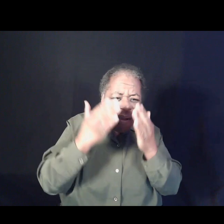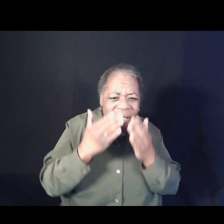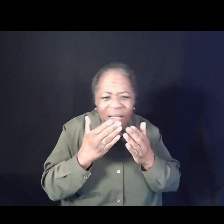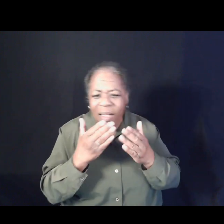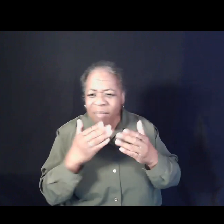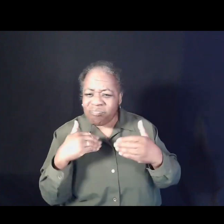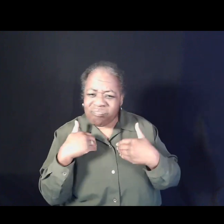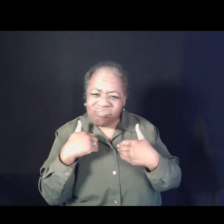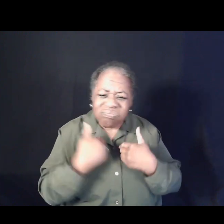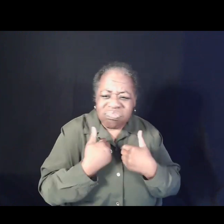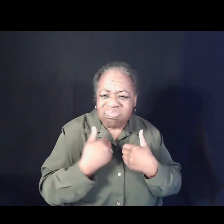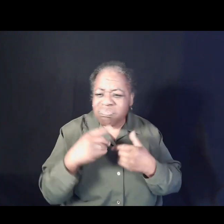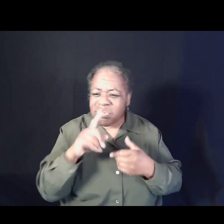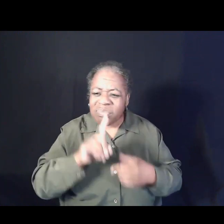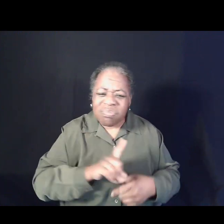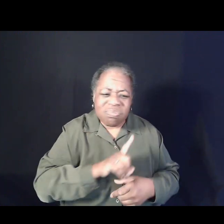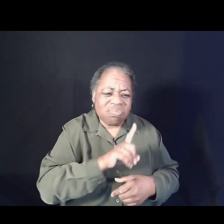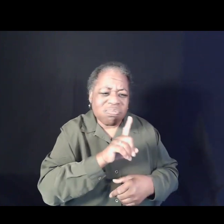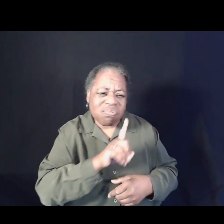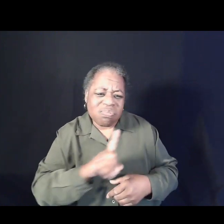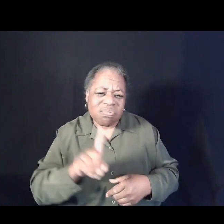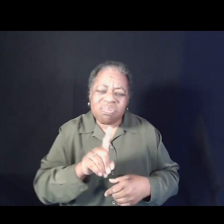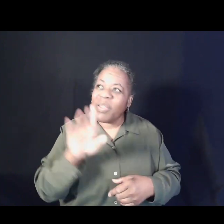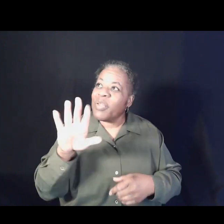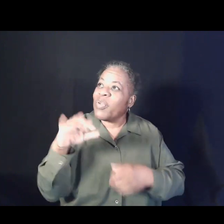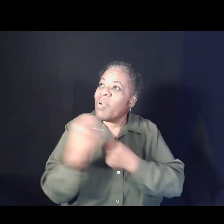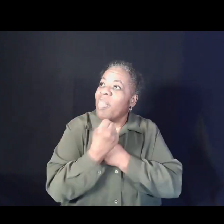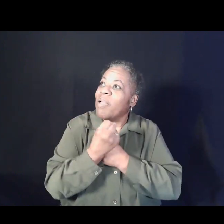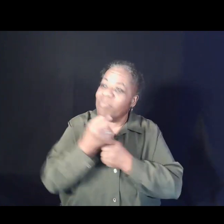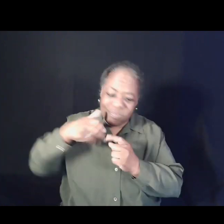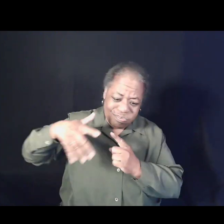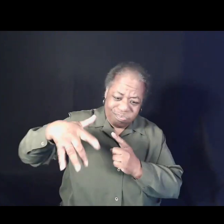shadow, your love surrounds me.